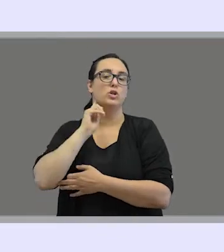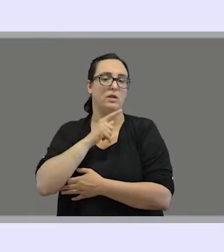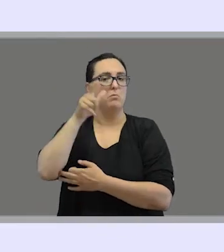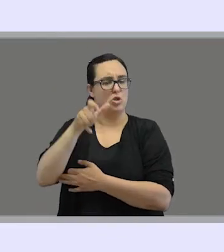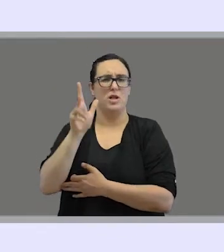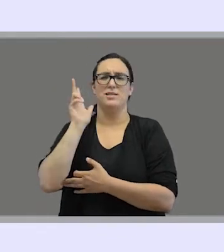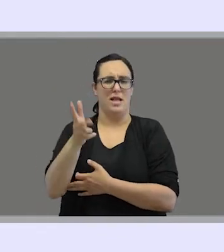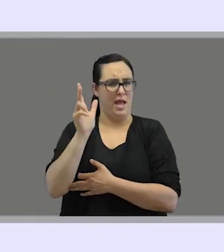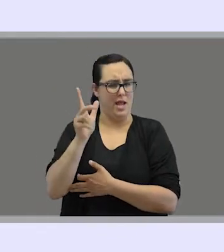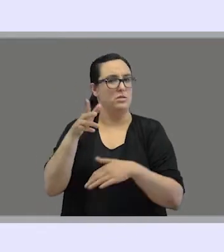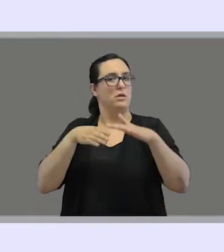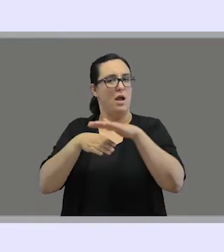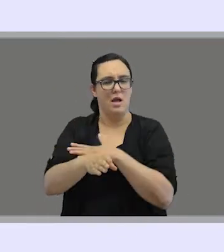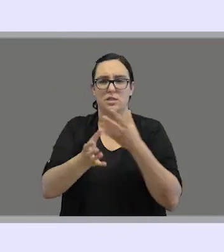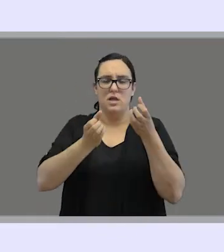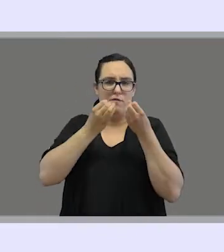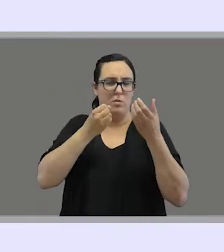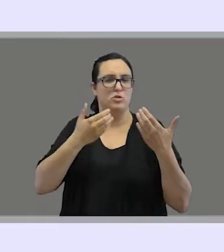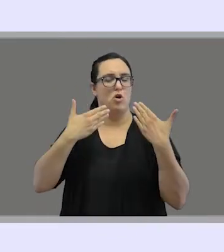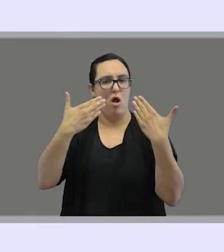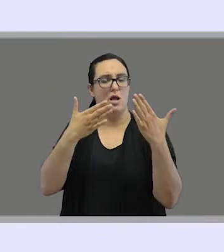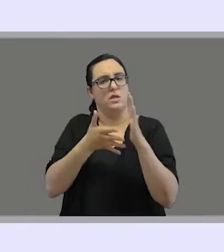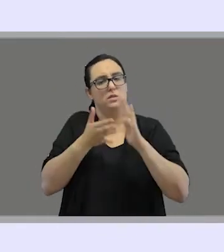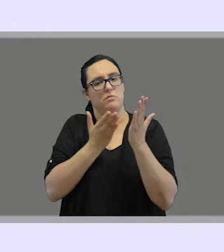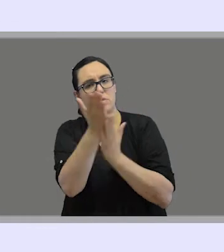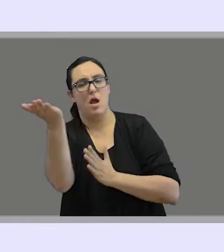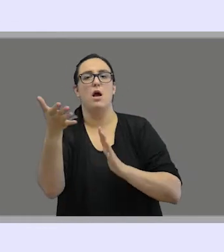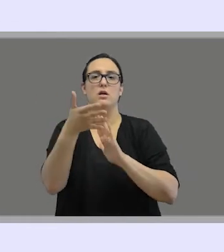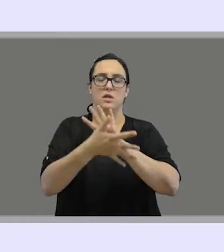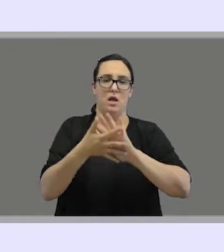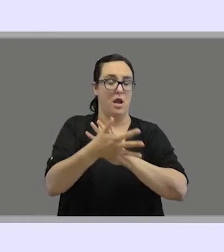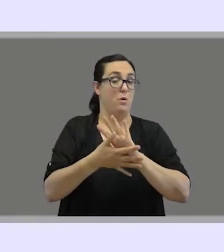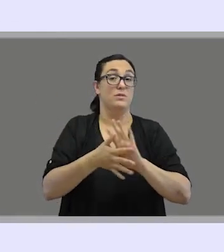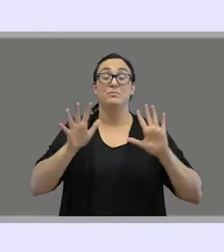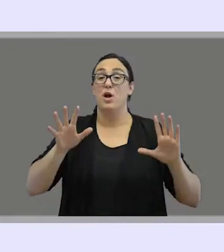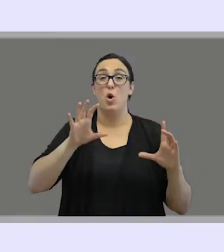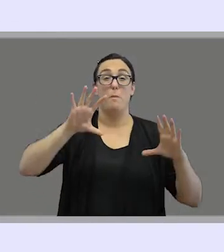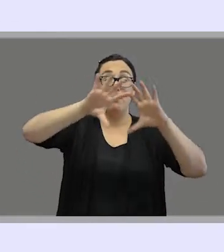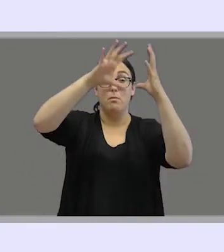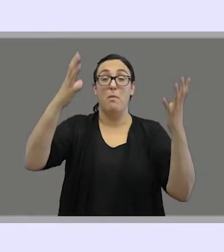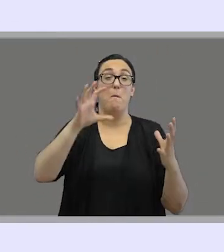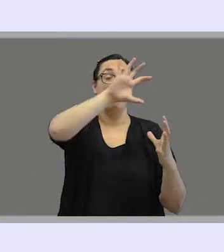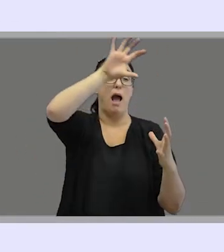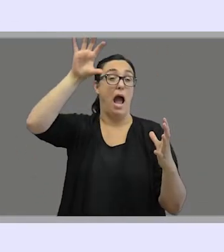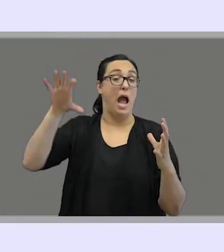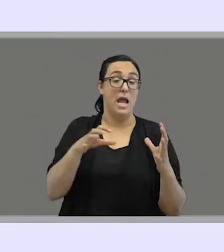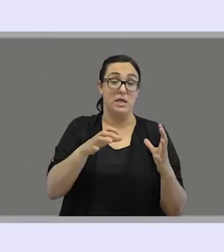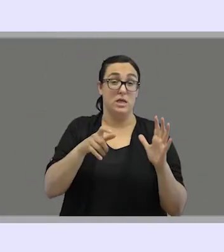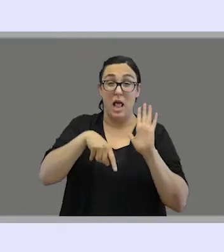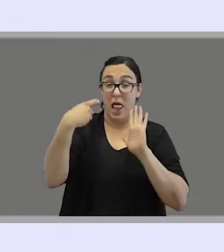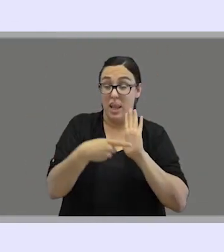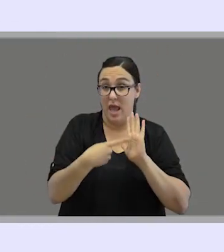access information using sign languages, not all the countries have a legal or non-legal text